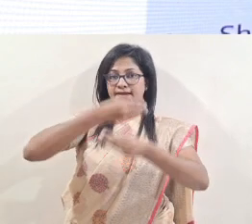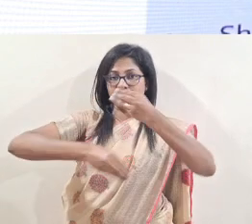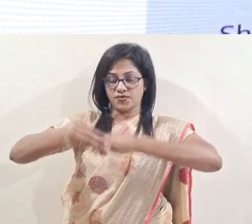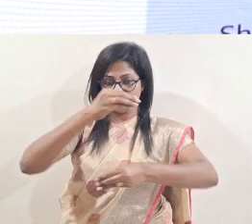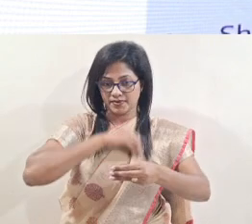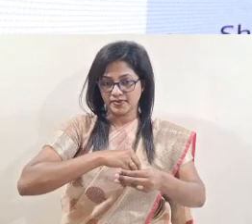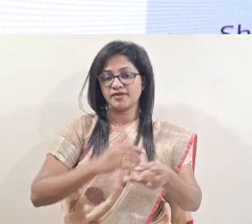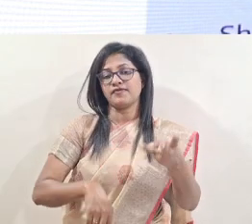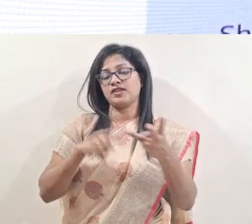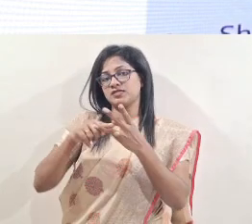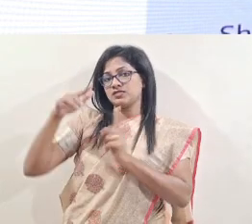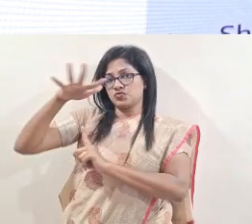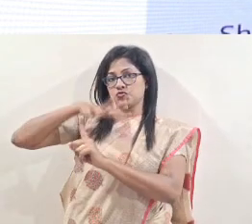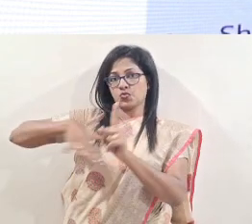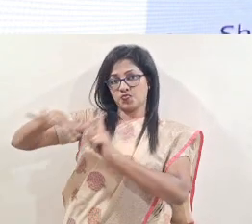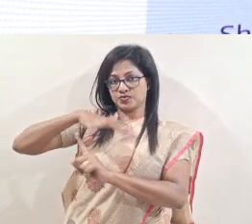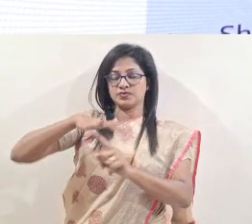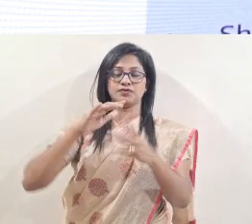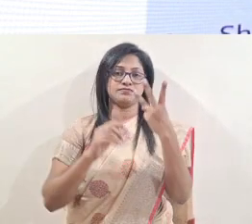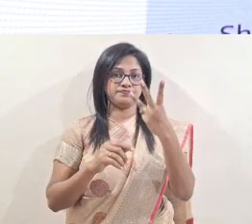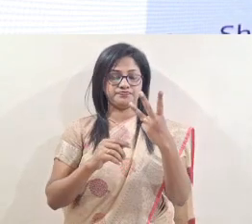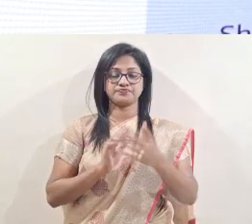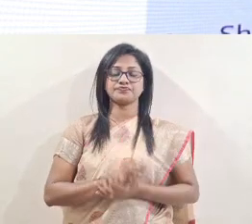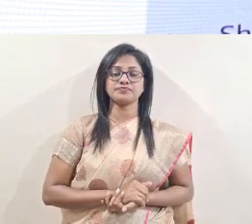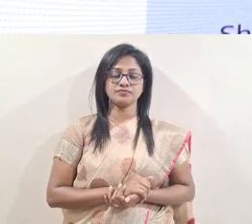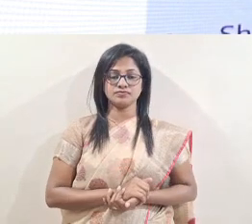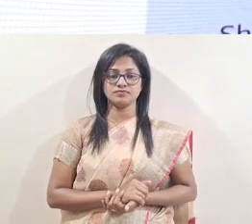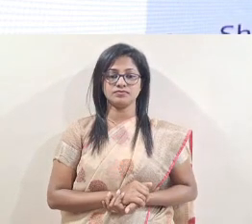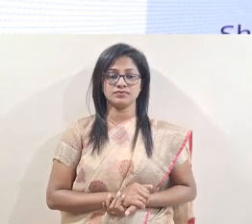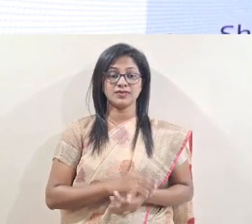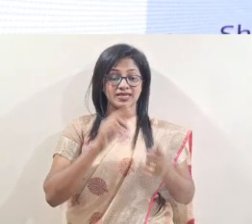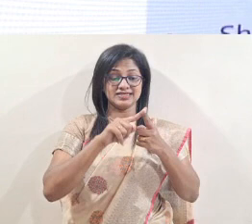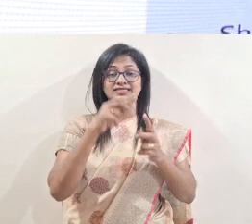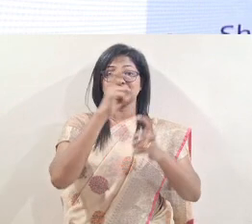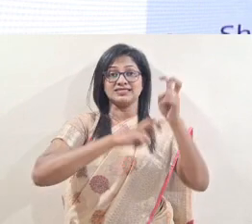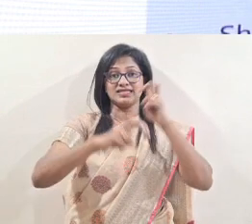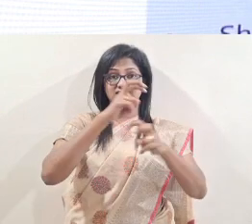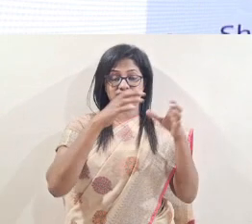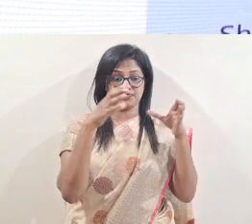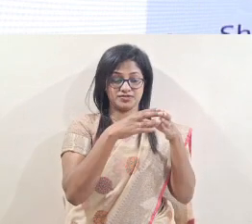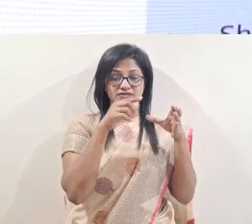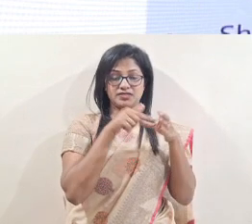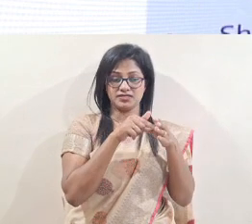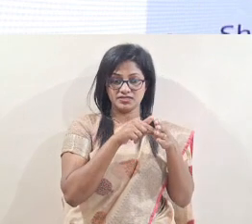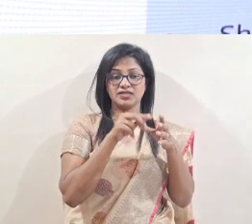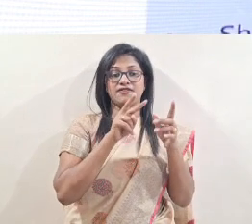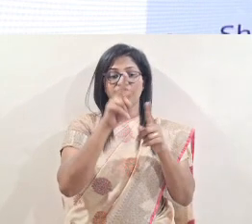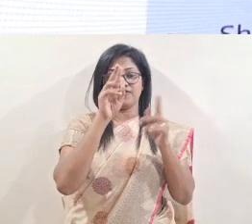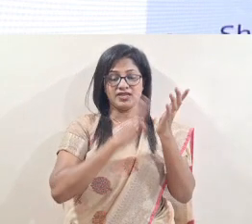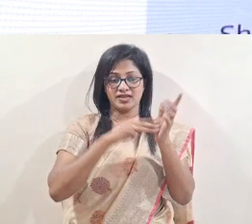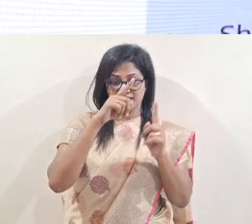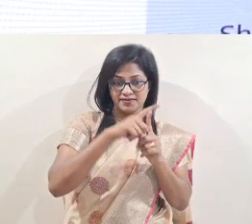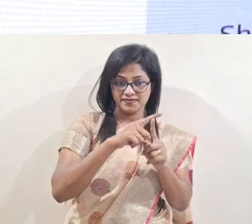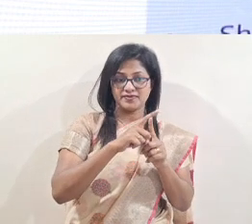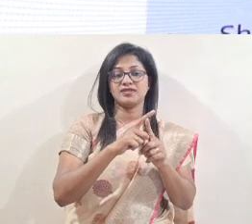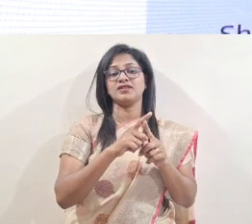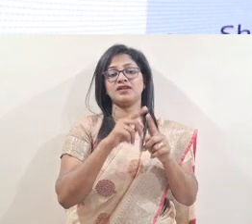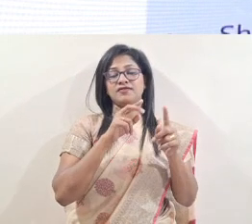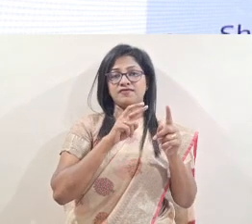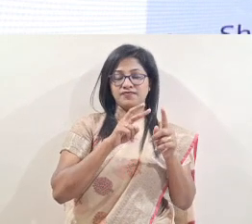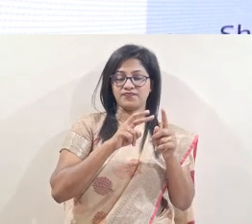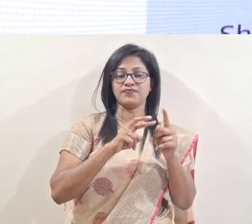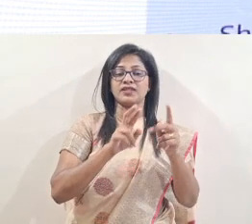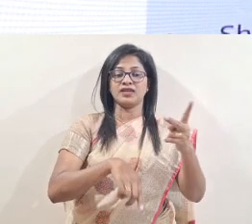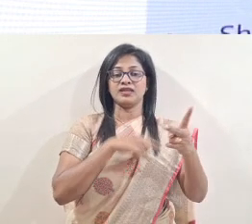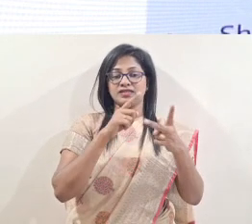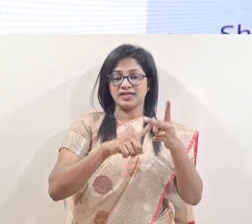from social point of view. We can say that from transportation point of view, it works for VMT, vehicular mile travel reduction, increase in the